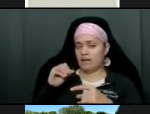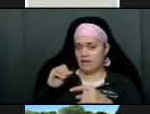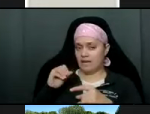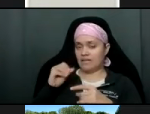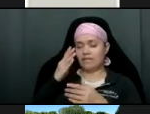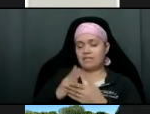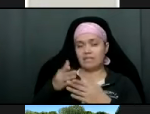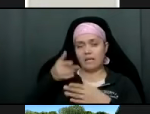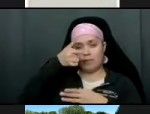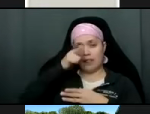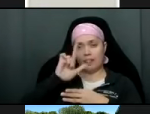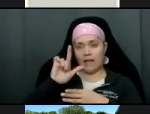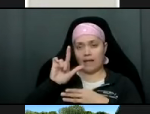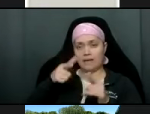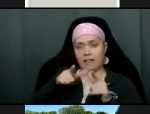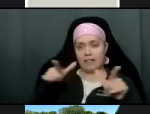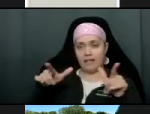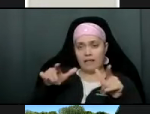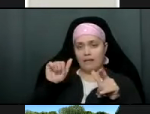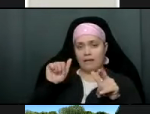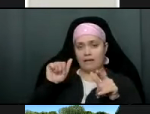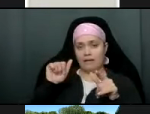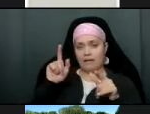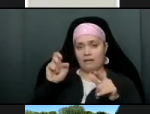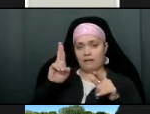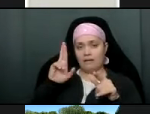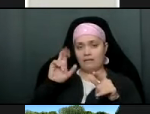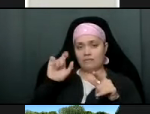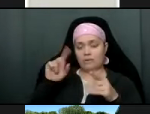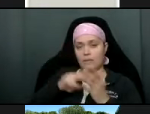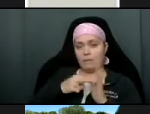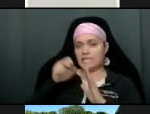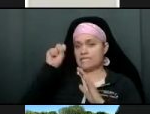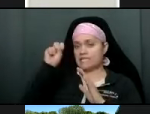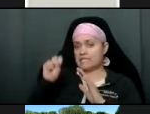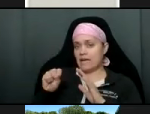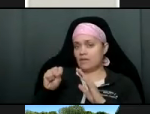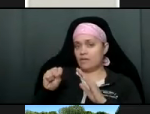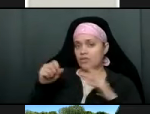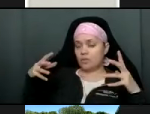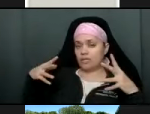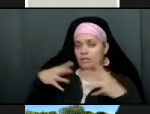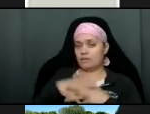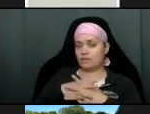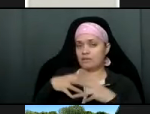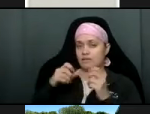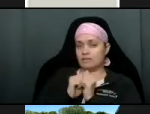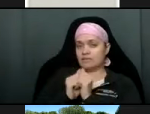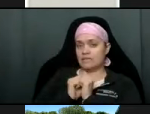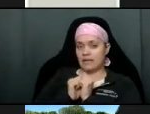some Latin-based languages, austral means south. So he went and smushed those